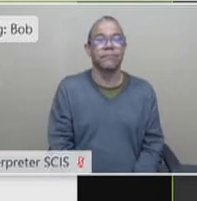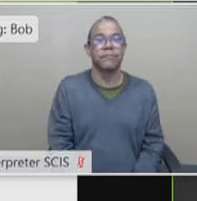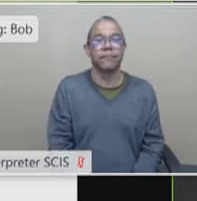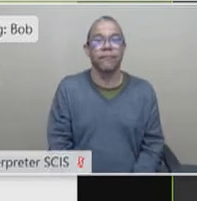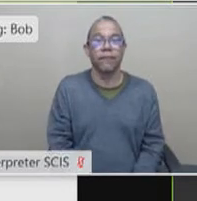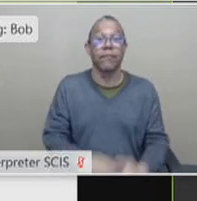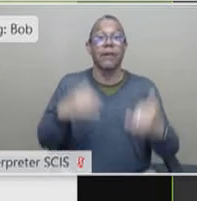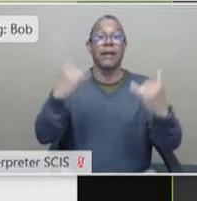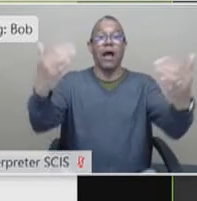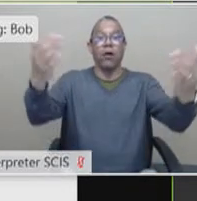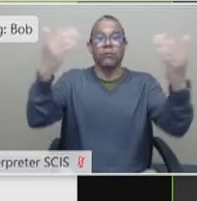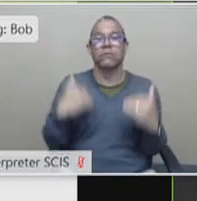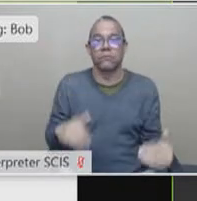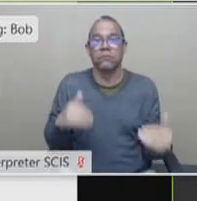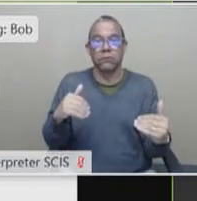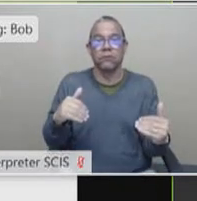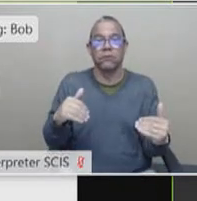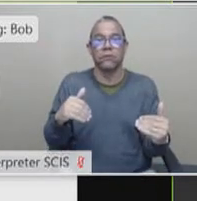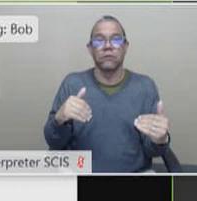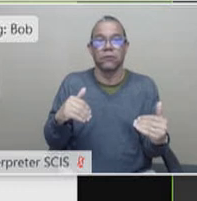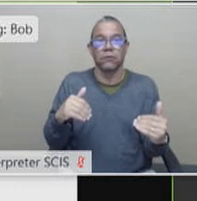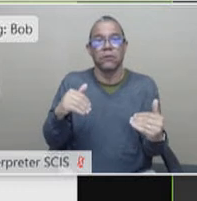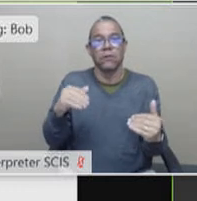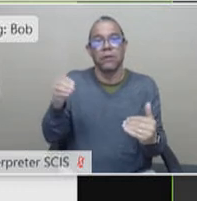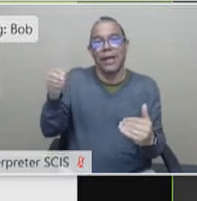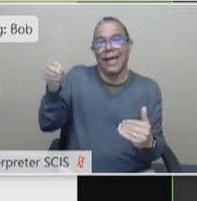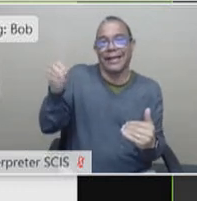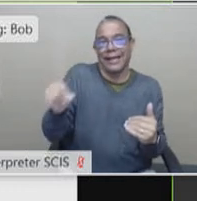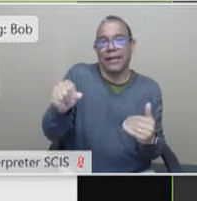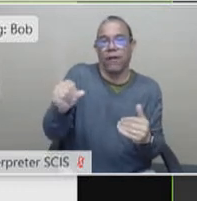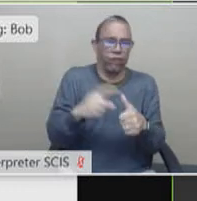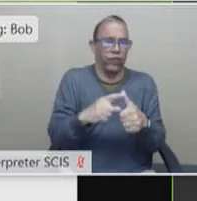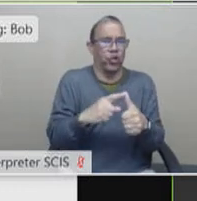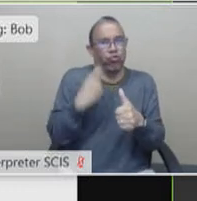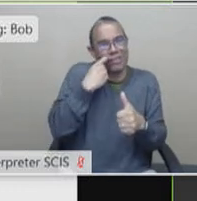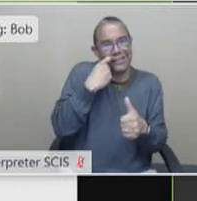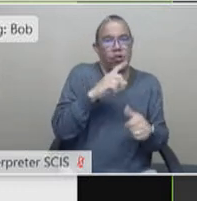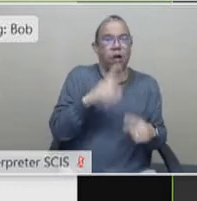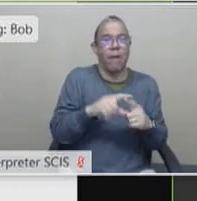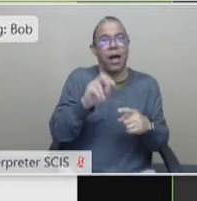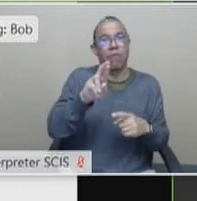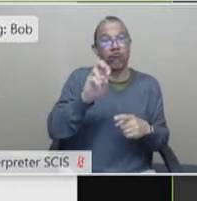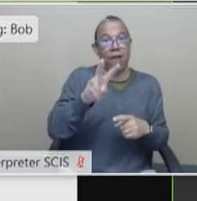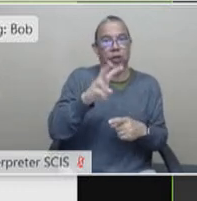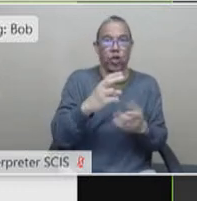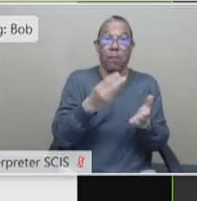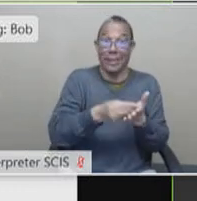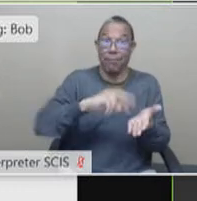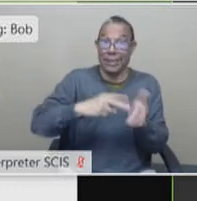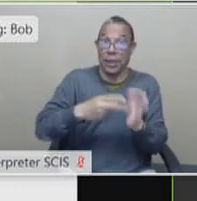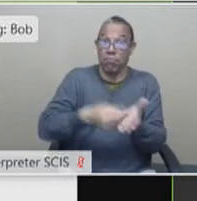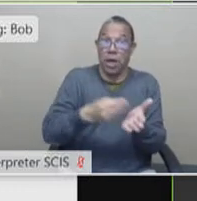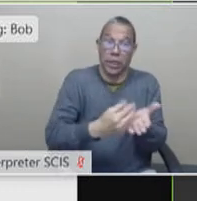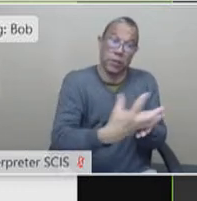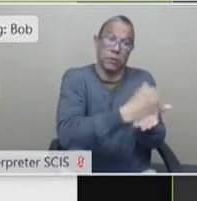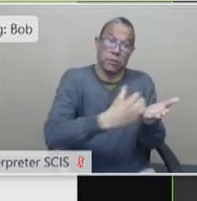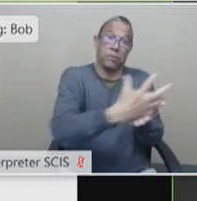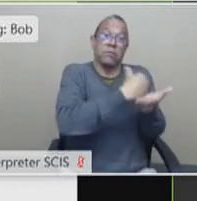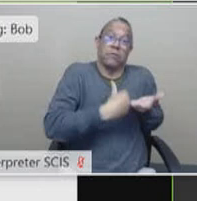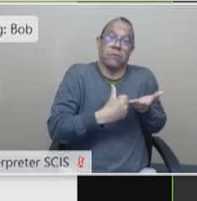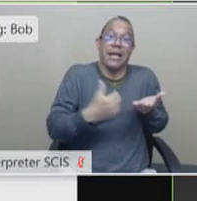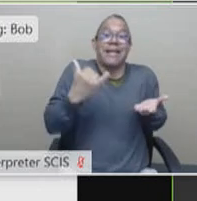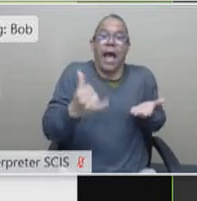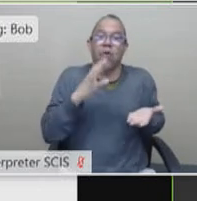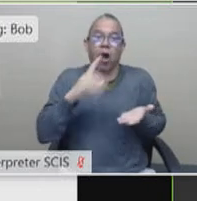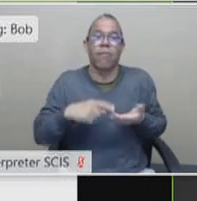budget, so we talked first about revenues. On the expenditure side of the picture, things are a little bit more mixed. On